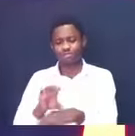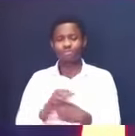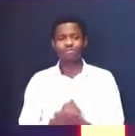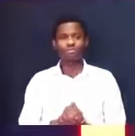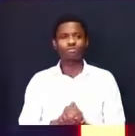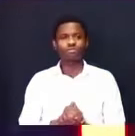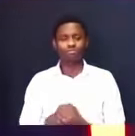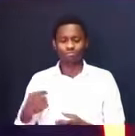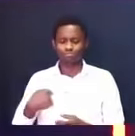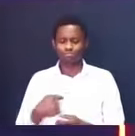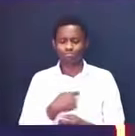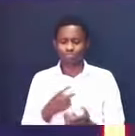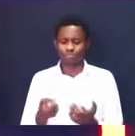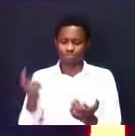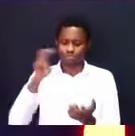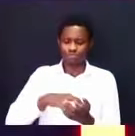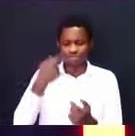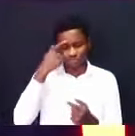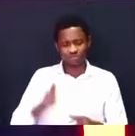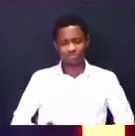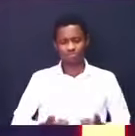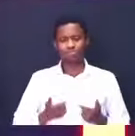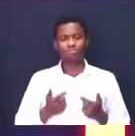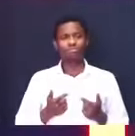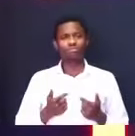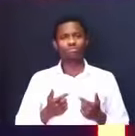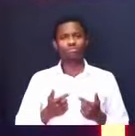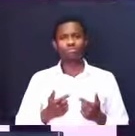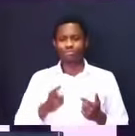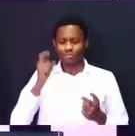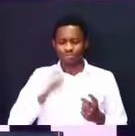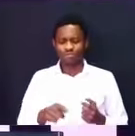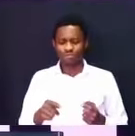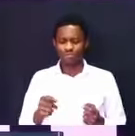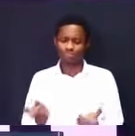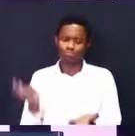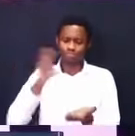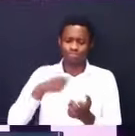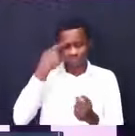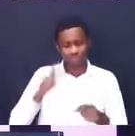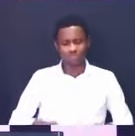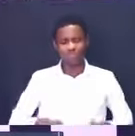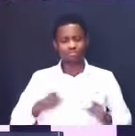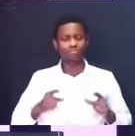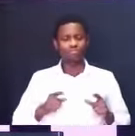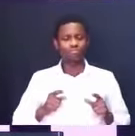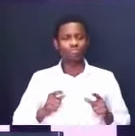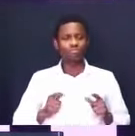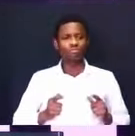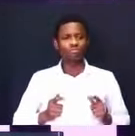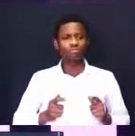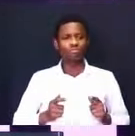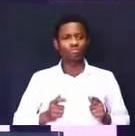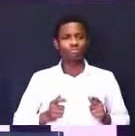We need to rise for life. As I say, sorry, Elpenqua. It's rise for life. Yes, sorry, Elpenqua. Sometimes when people are putting premium